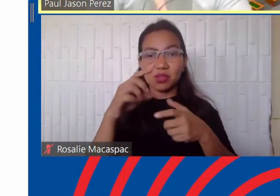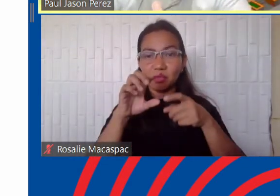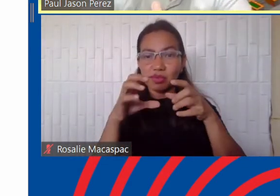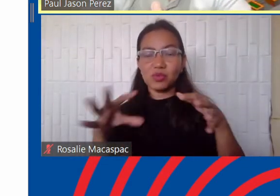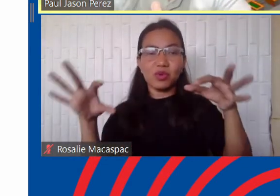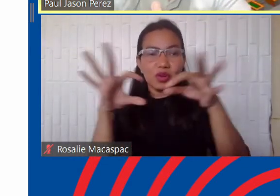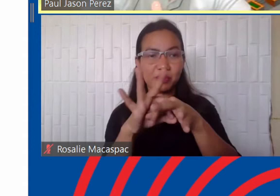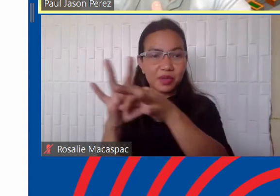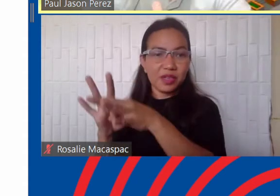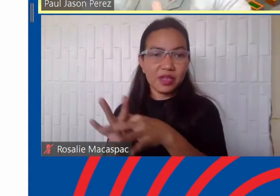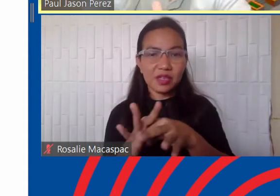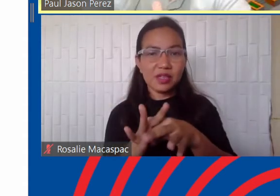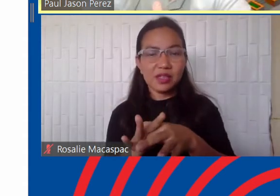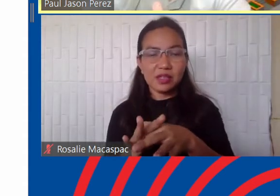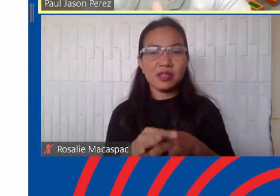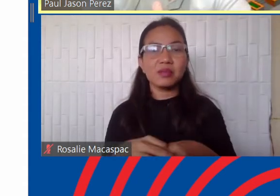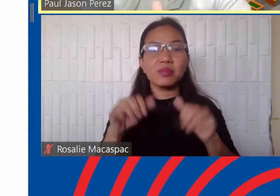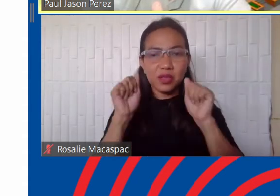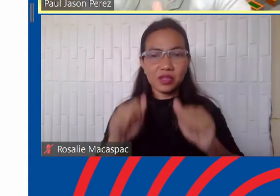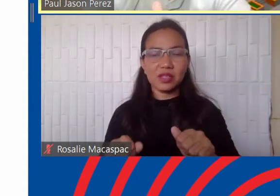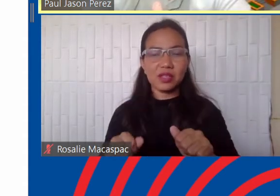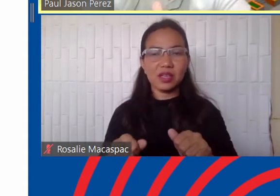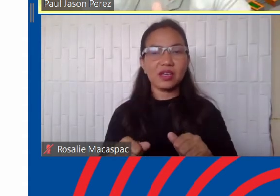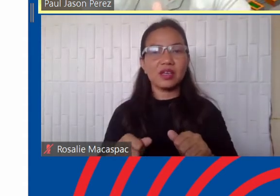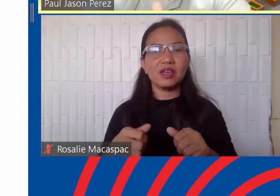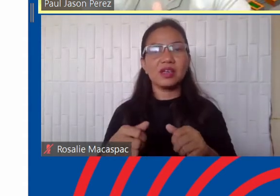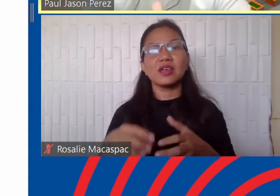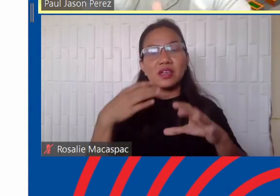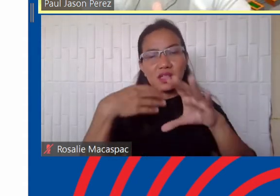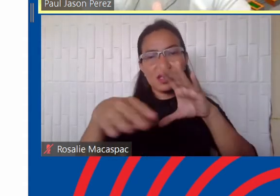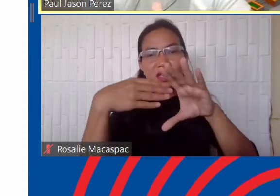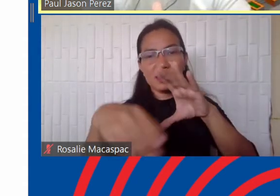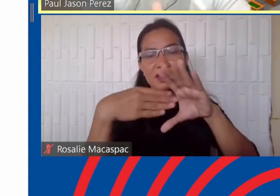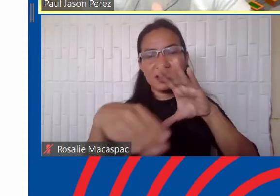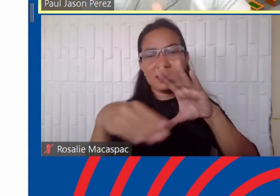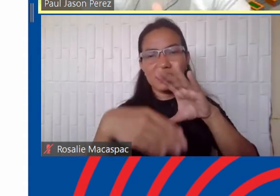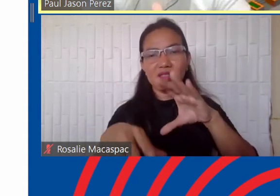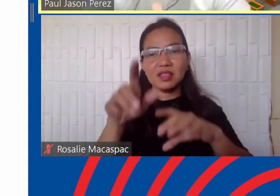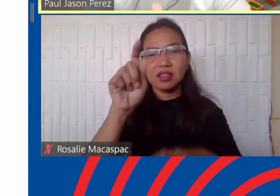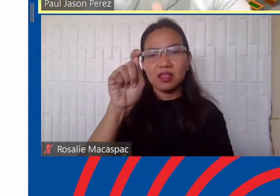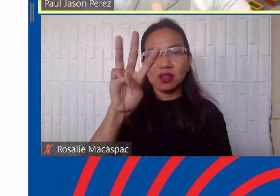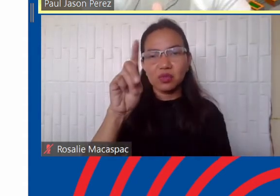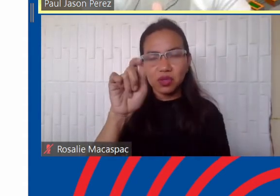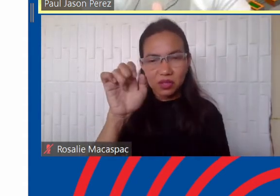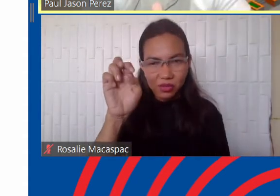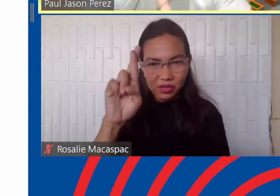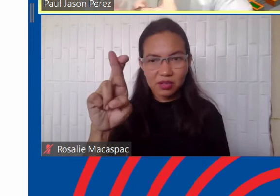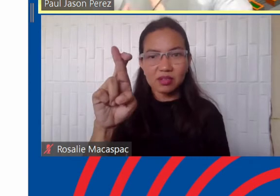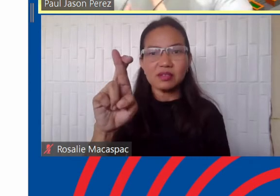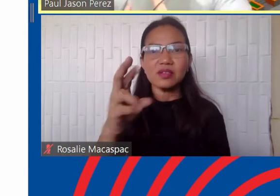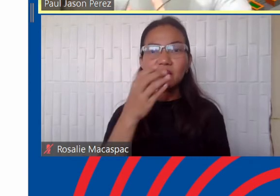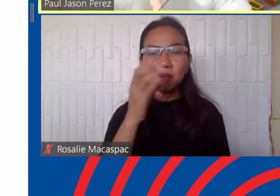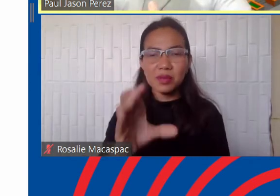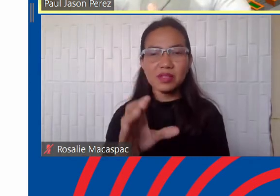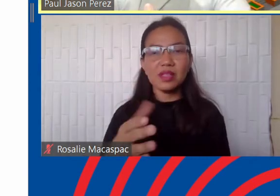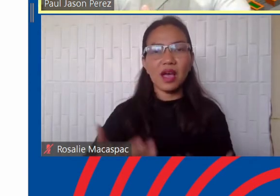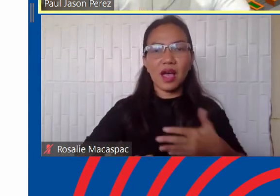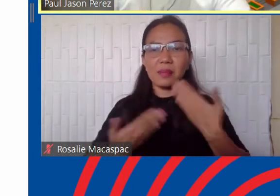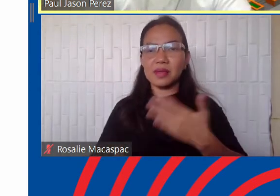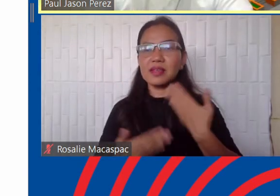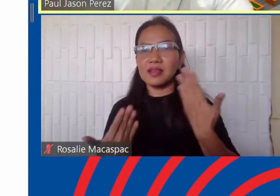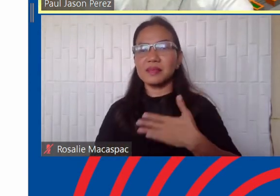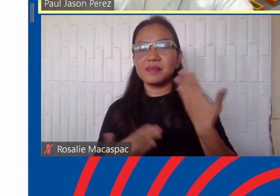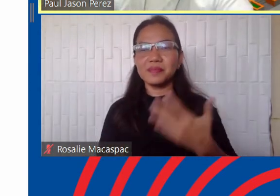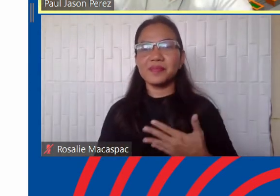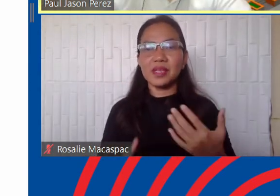website, and you can also follow me on Twitter at PV Perez1. I'm so happy. Thank you for